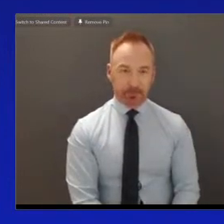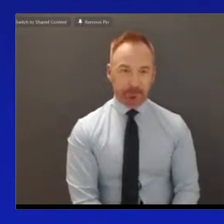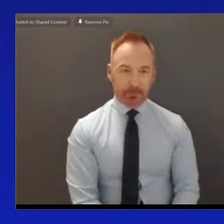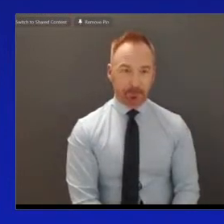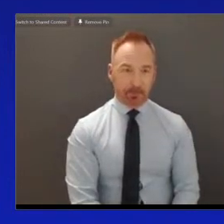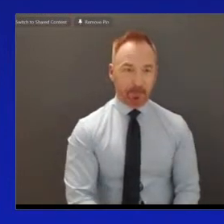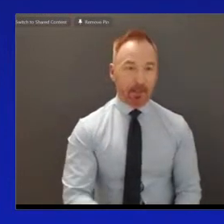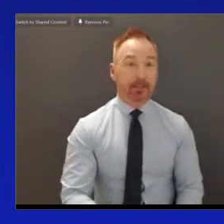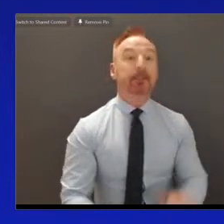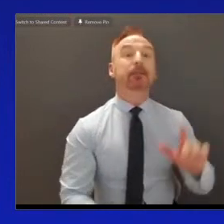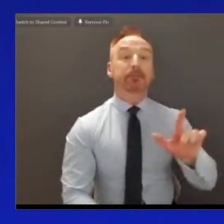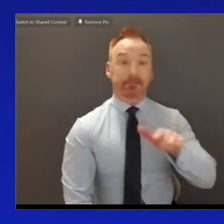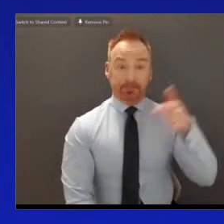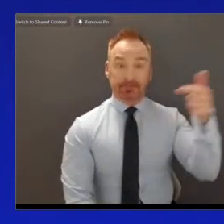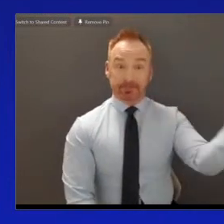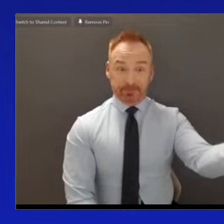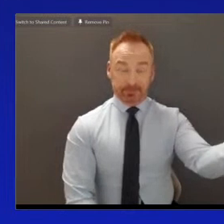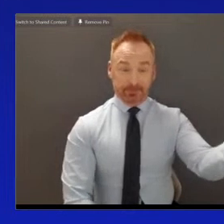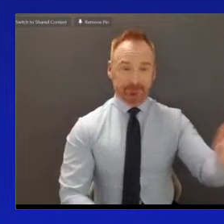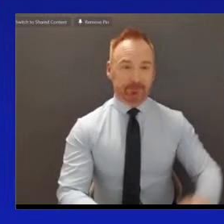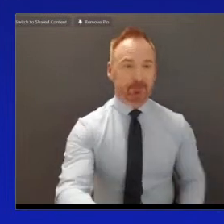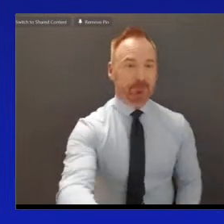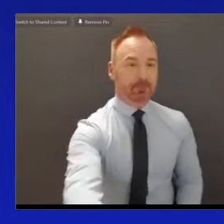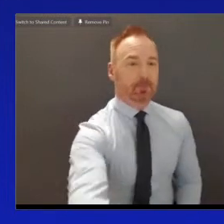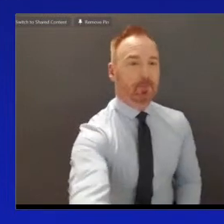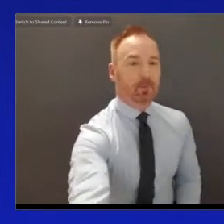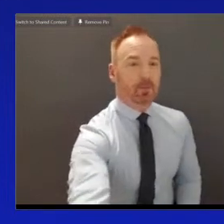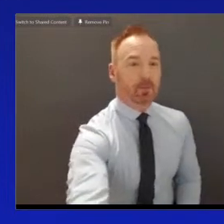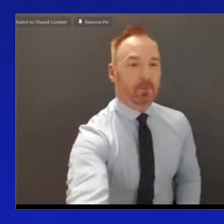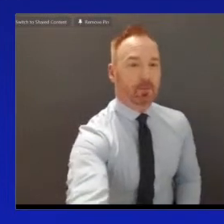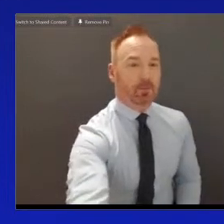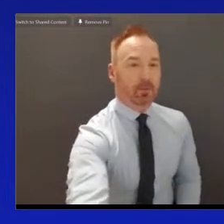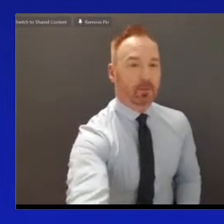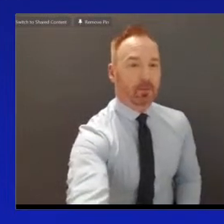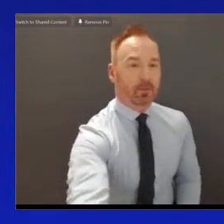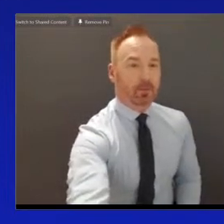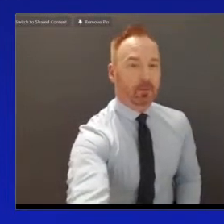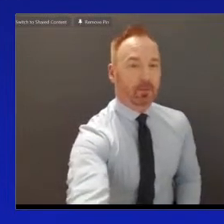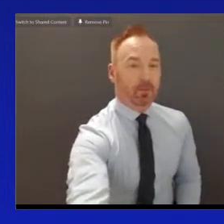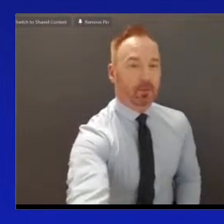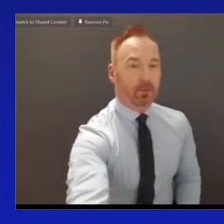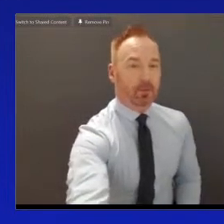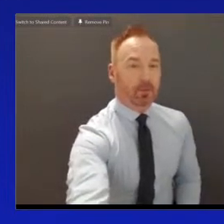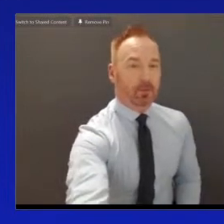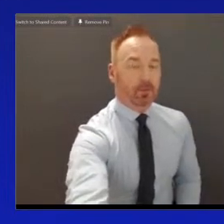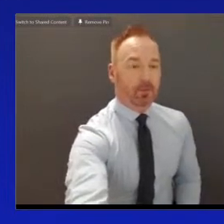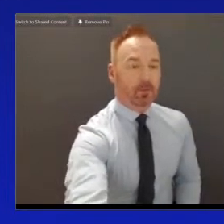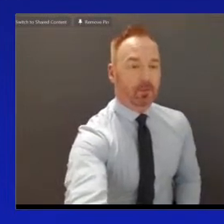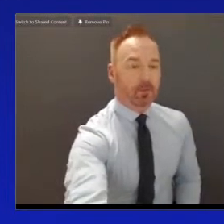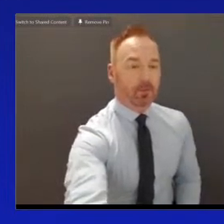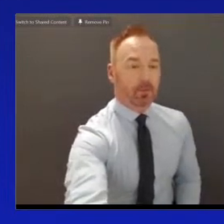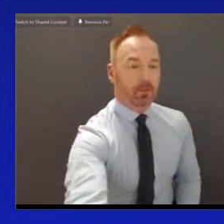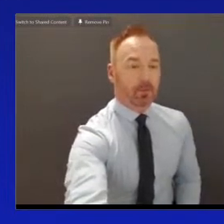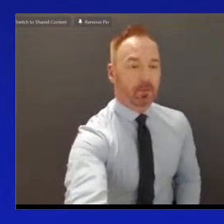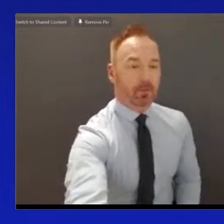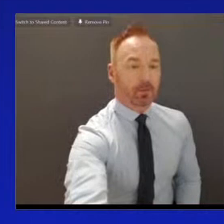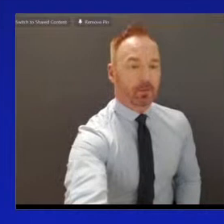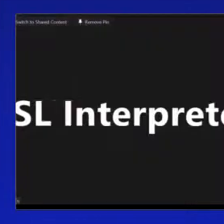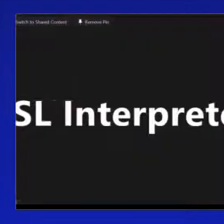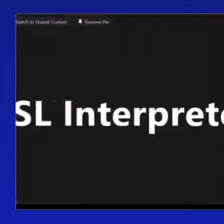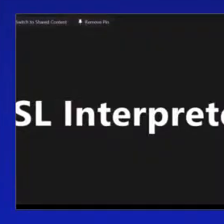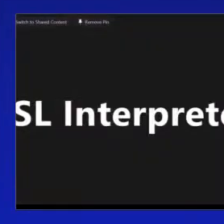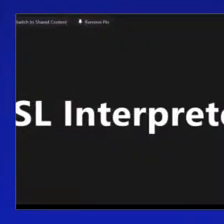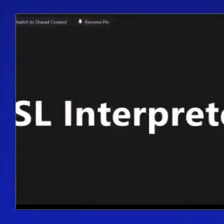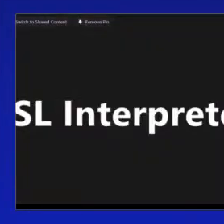slide, the mechanism worked. People appreciated the clinics, the staff, the respect,